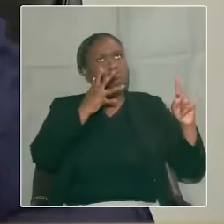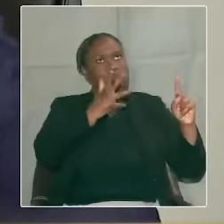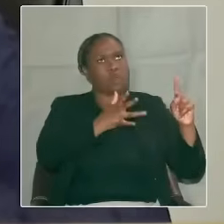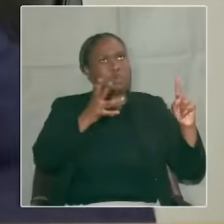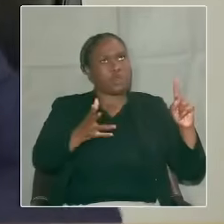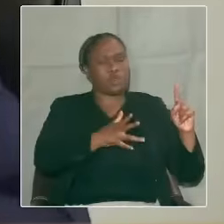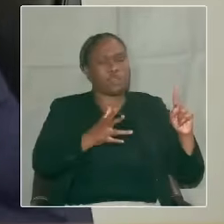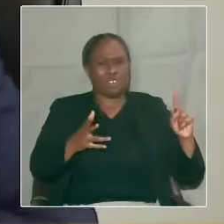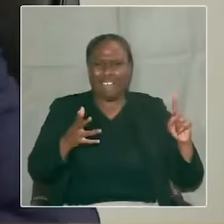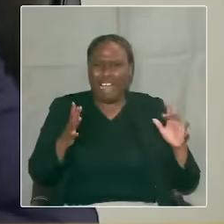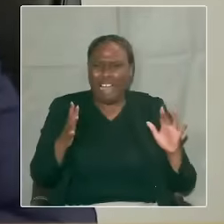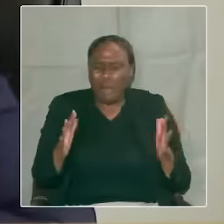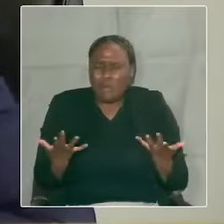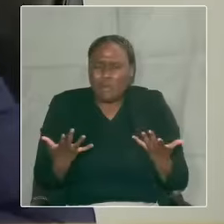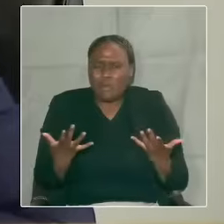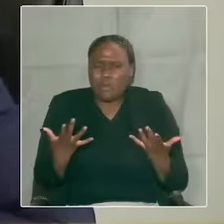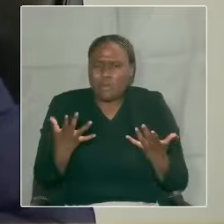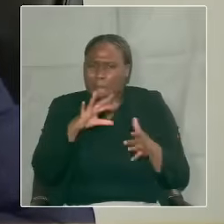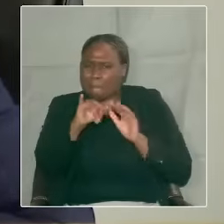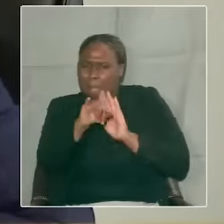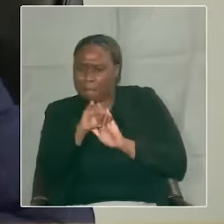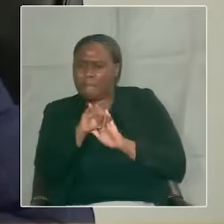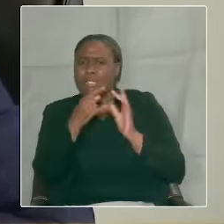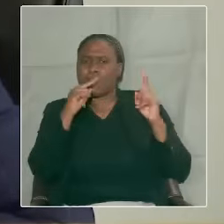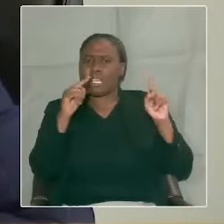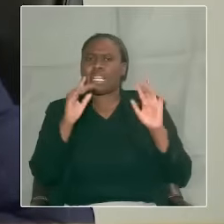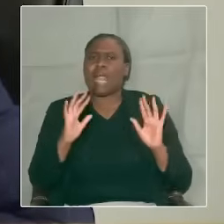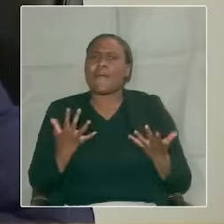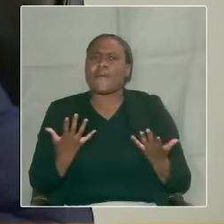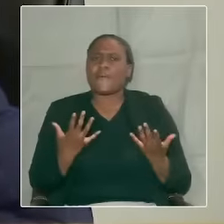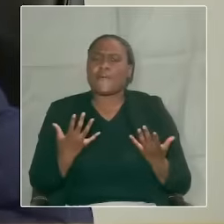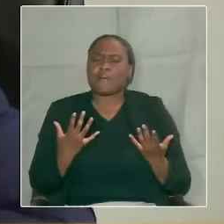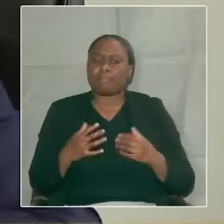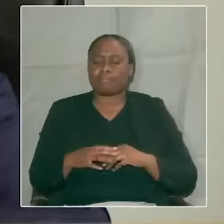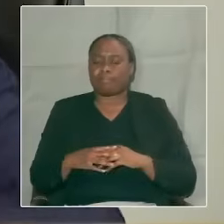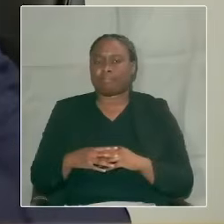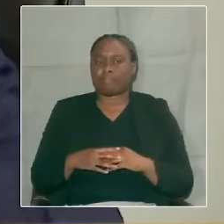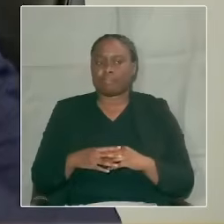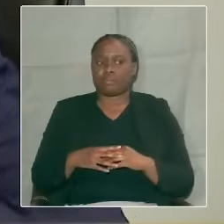Oh, thanks, Commissioner. How we measure success, we measure it in terms of